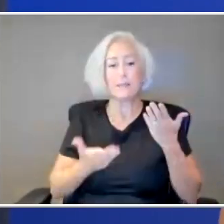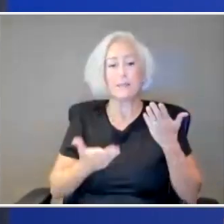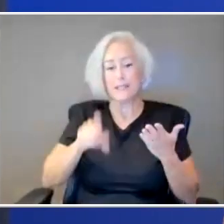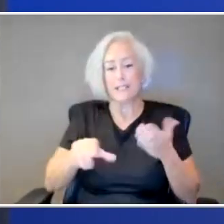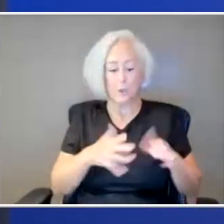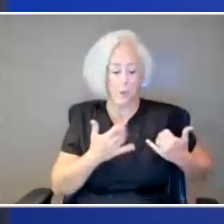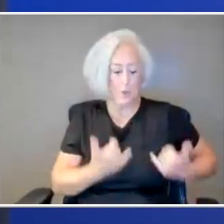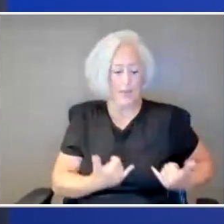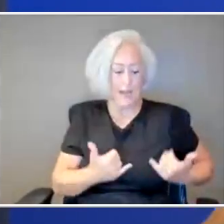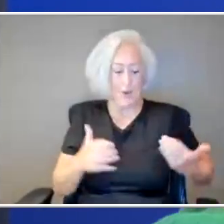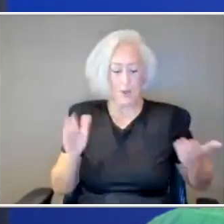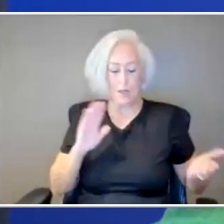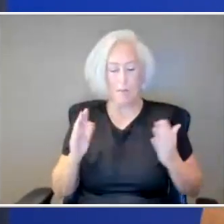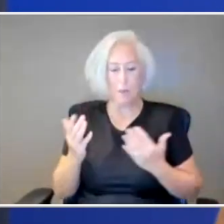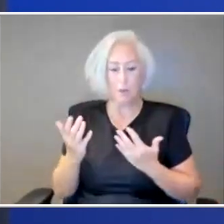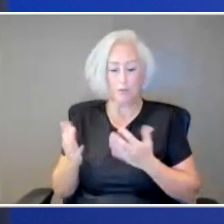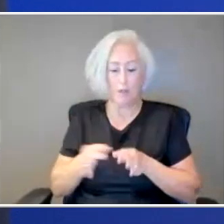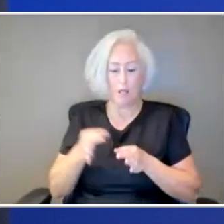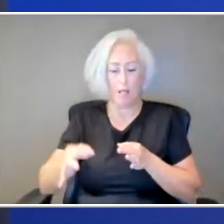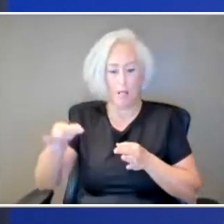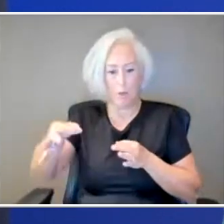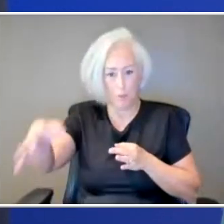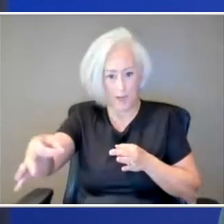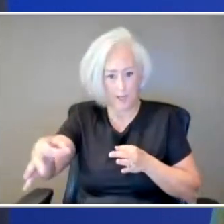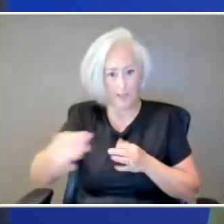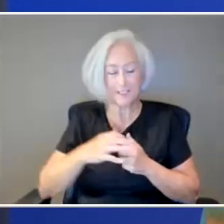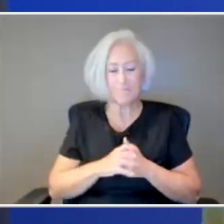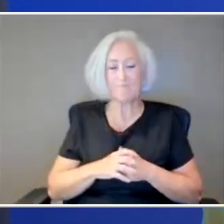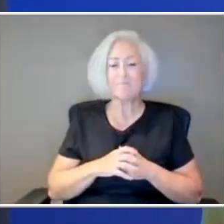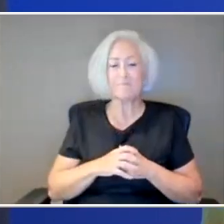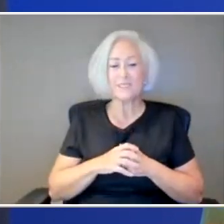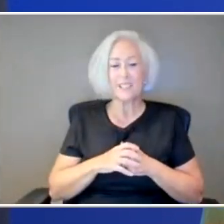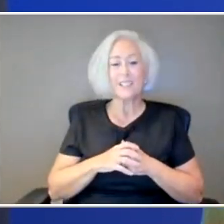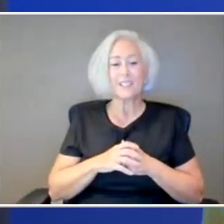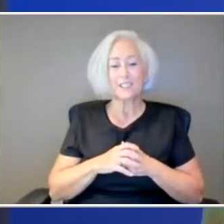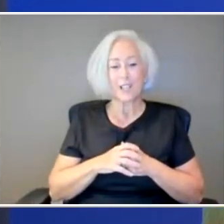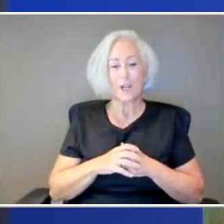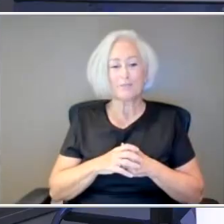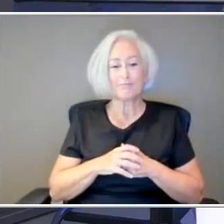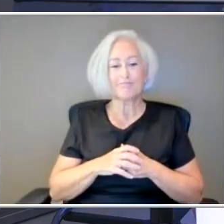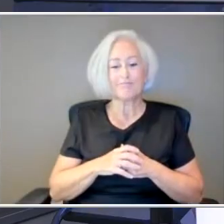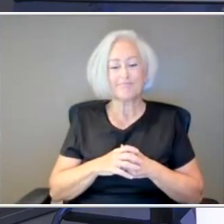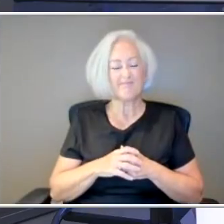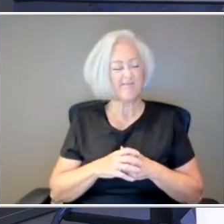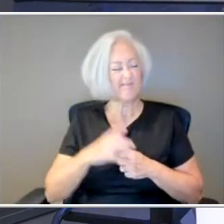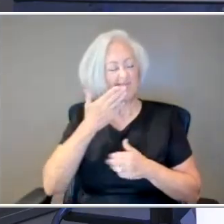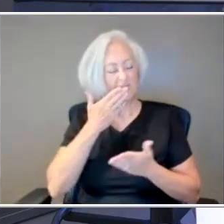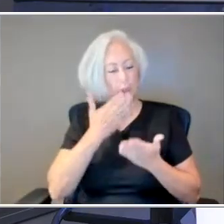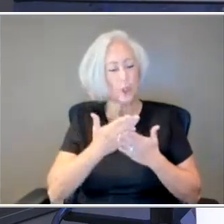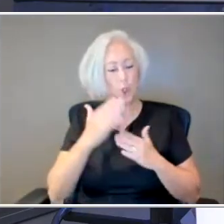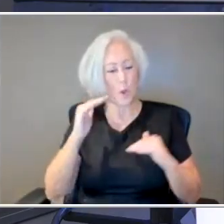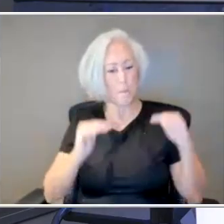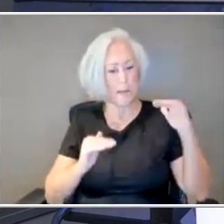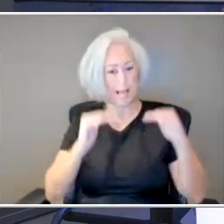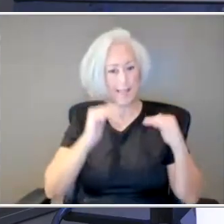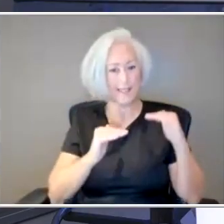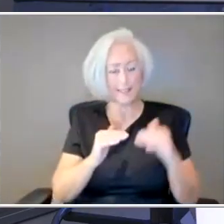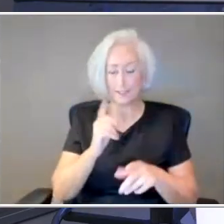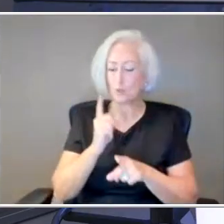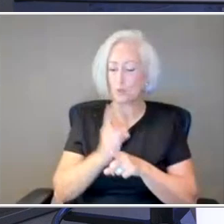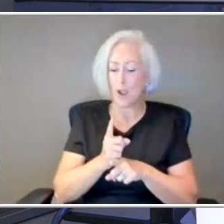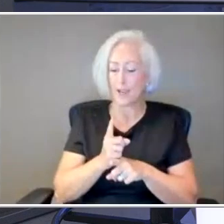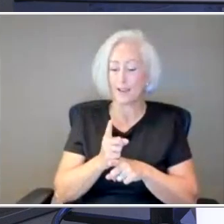things that I should thinking about waiting for. So I think Finding that balance, and that kind Yeah. of takes that fear away, because